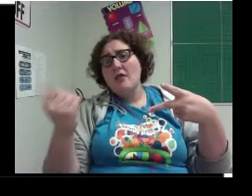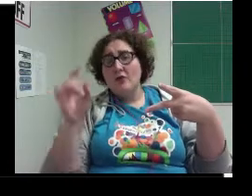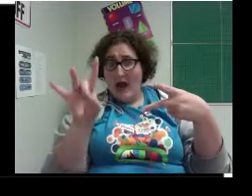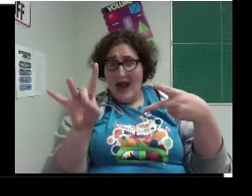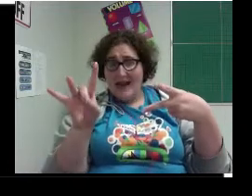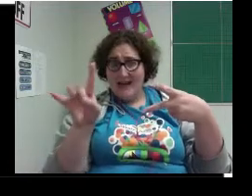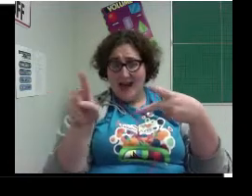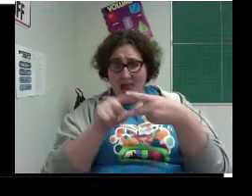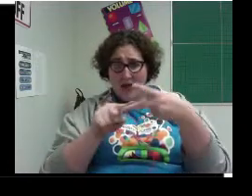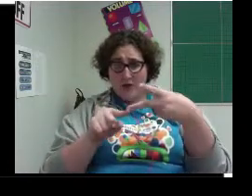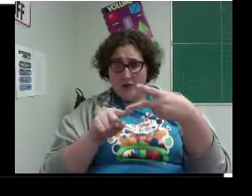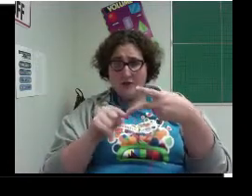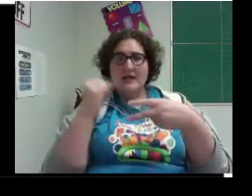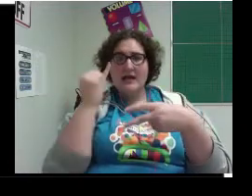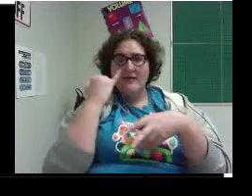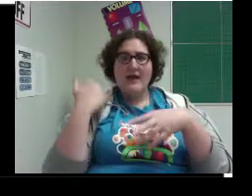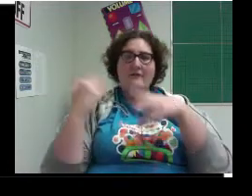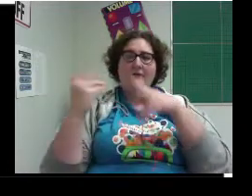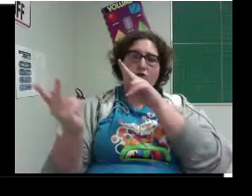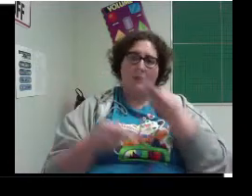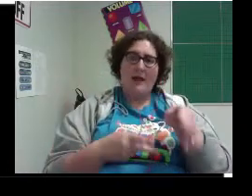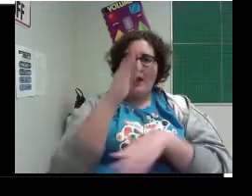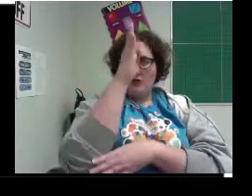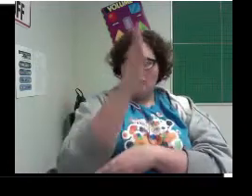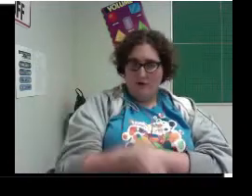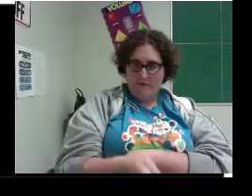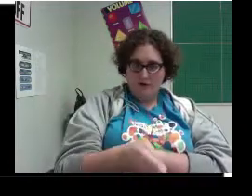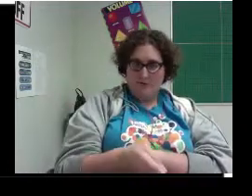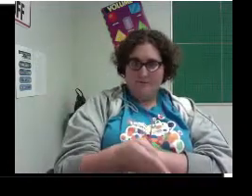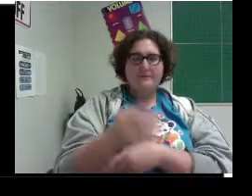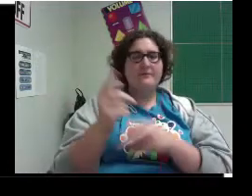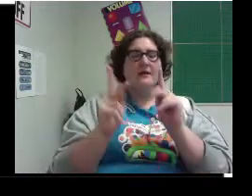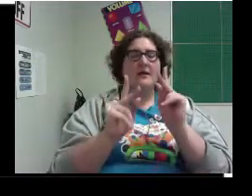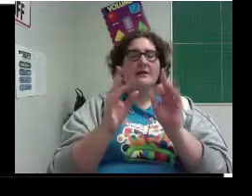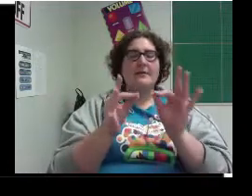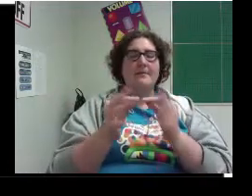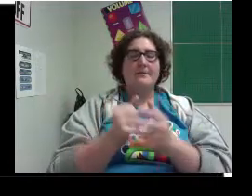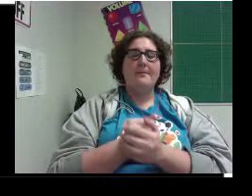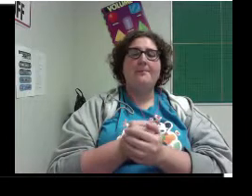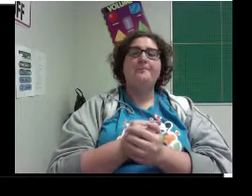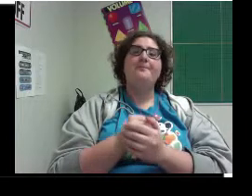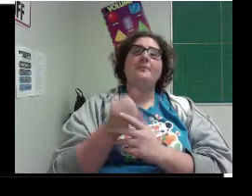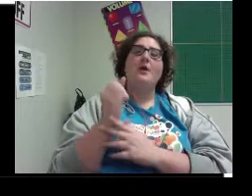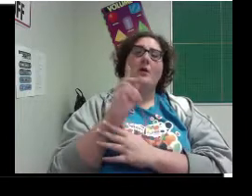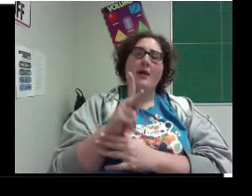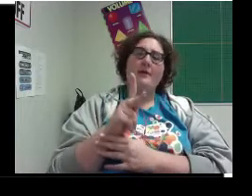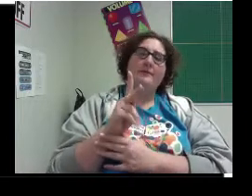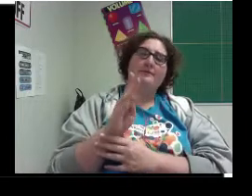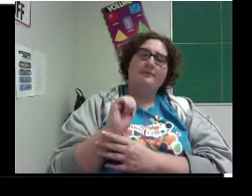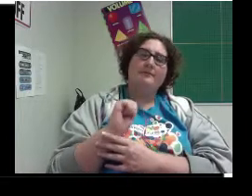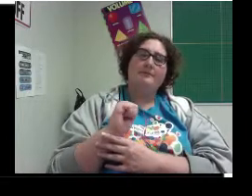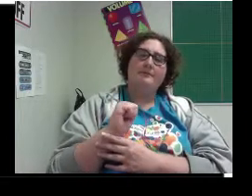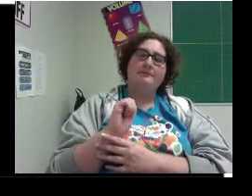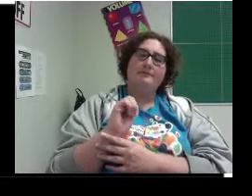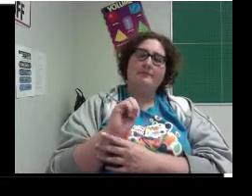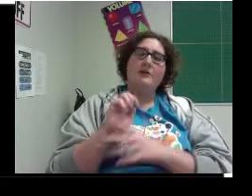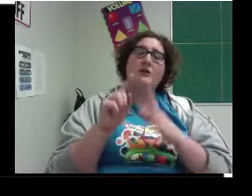angles when two parallel lines are cut by a transversal? Explain. Okay, well let's start off